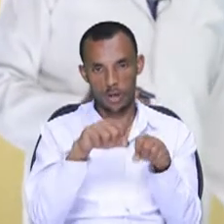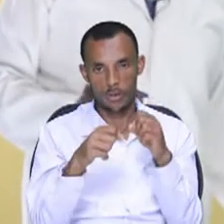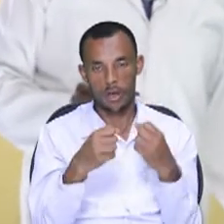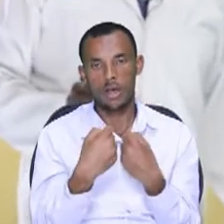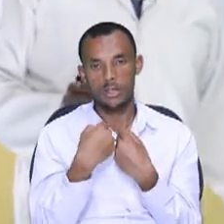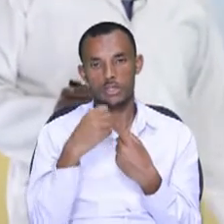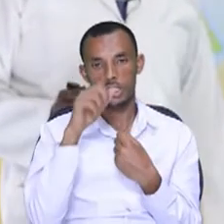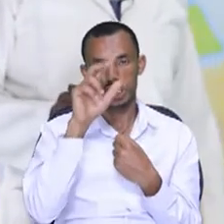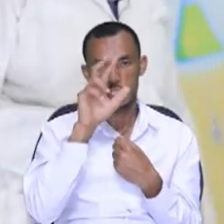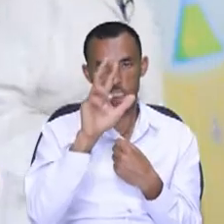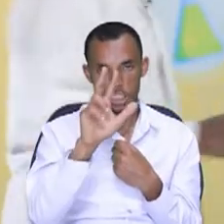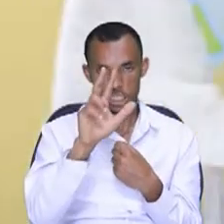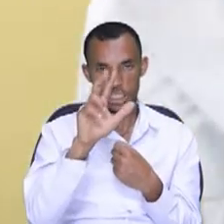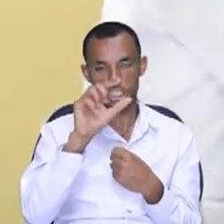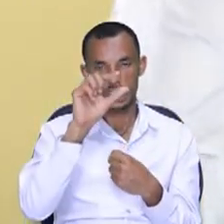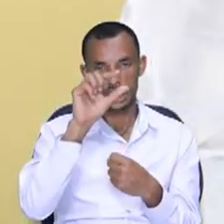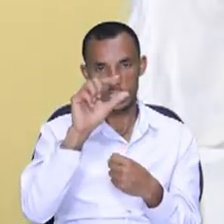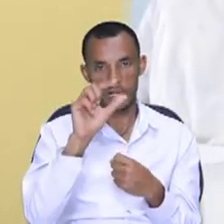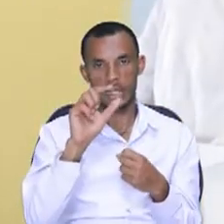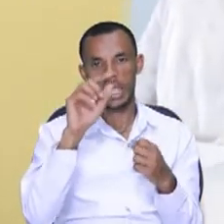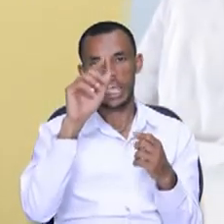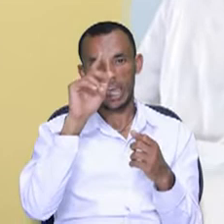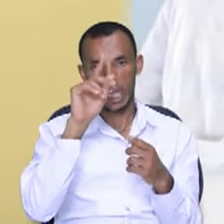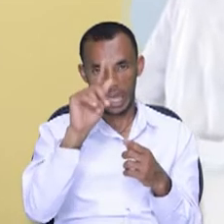has three shells, K,